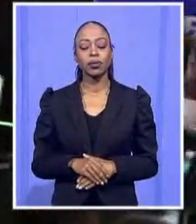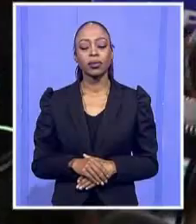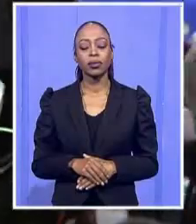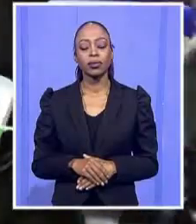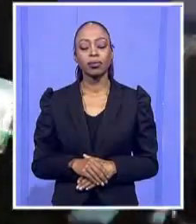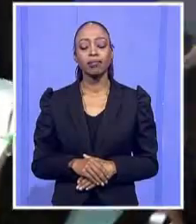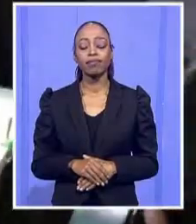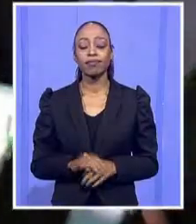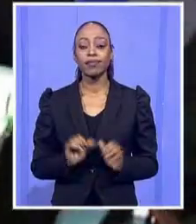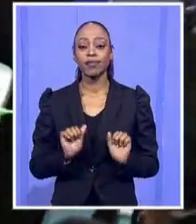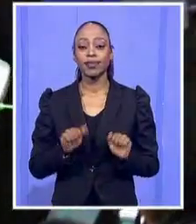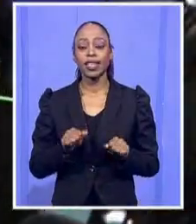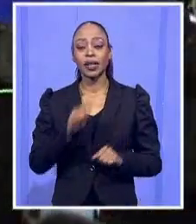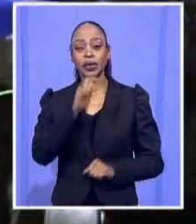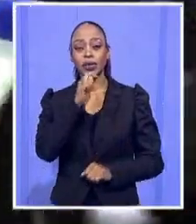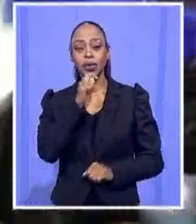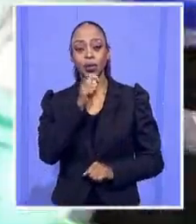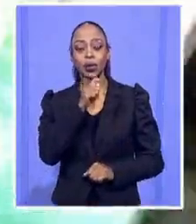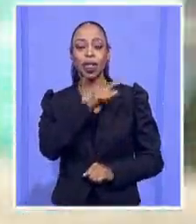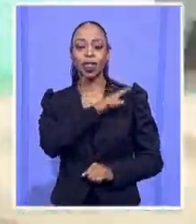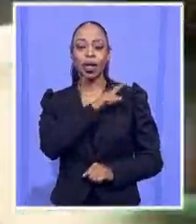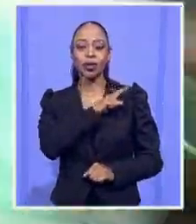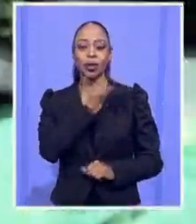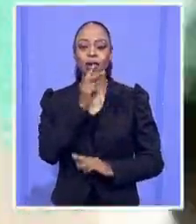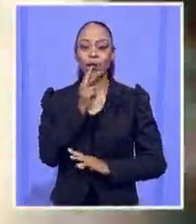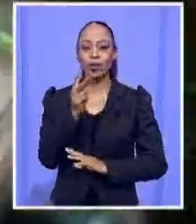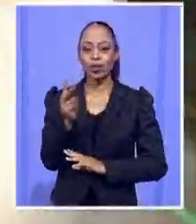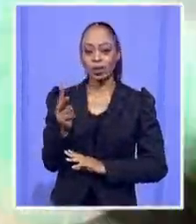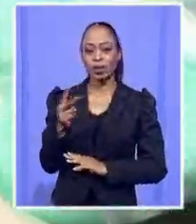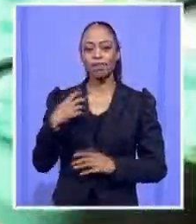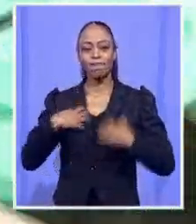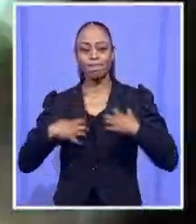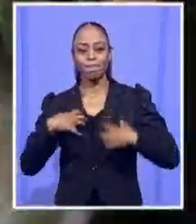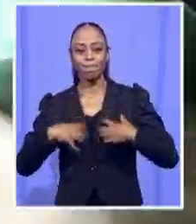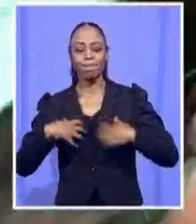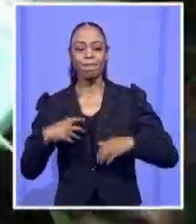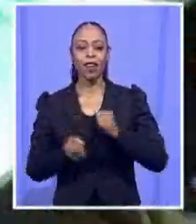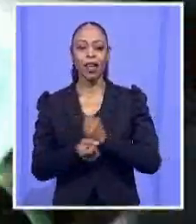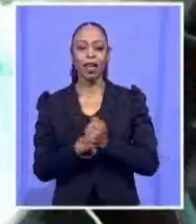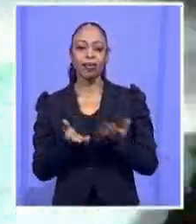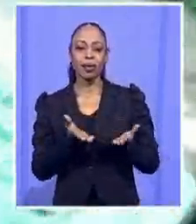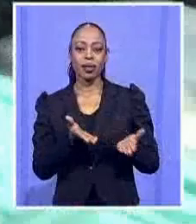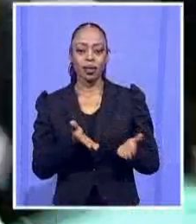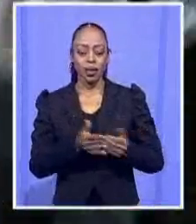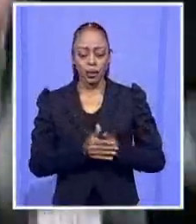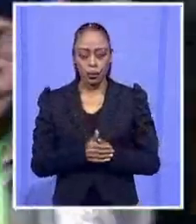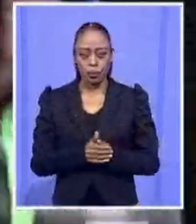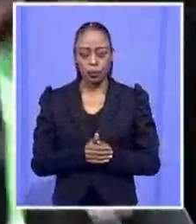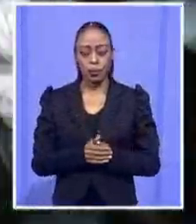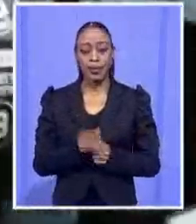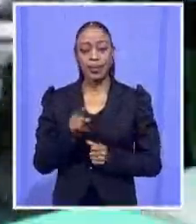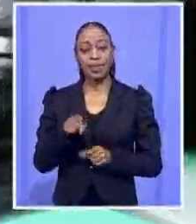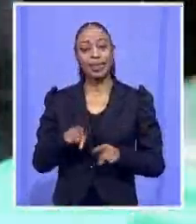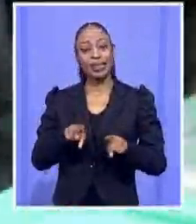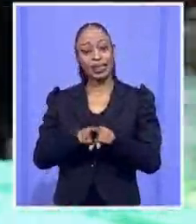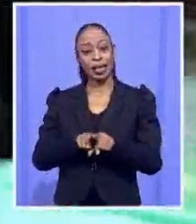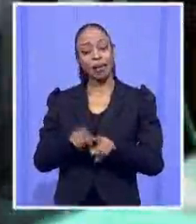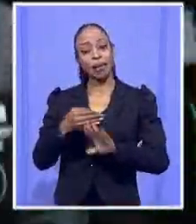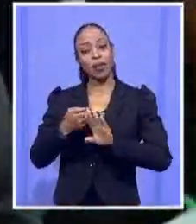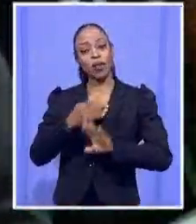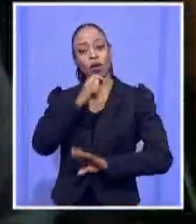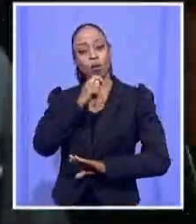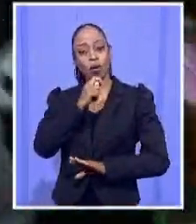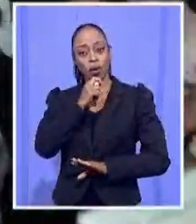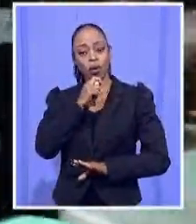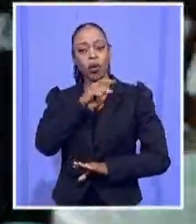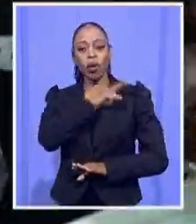Yes, indeed, and that is why you see the excitement that you're seeing in this particular polling station. It was the same in the morning